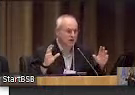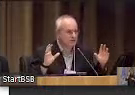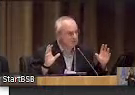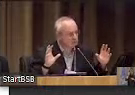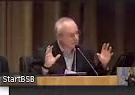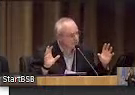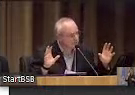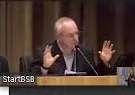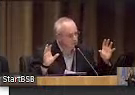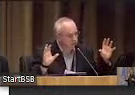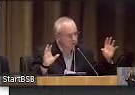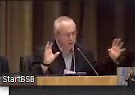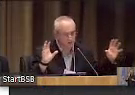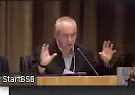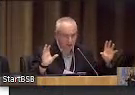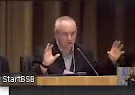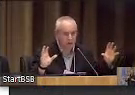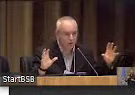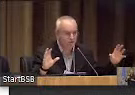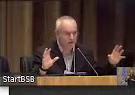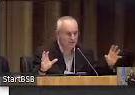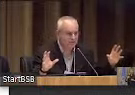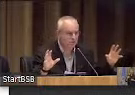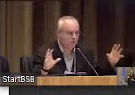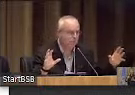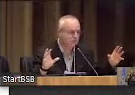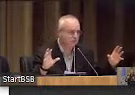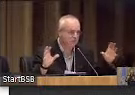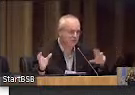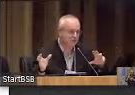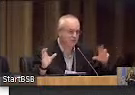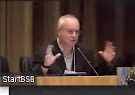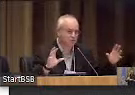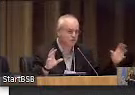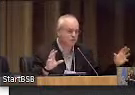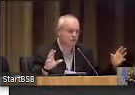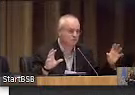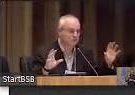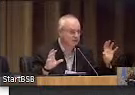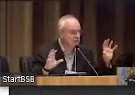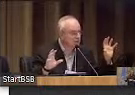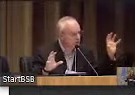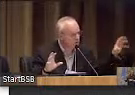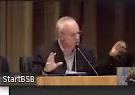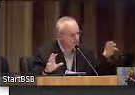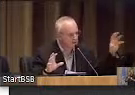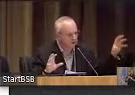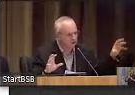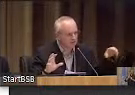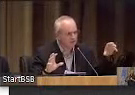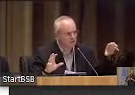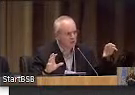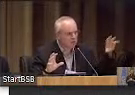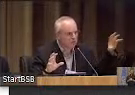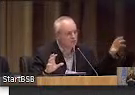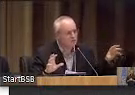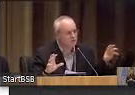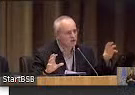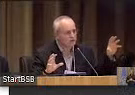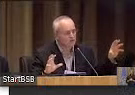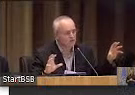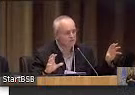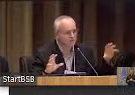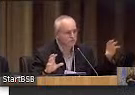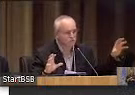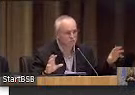AI. We are still focused in what PAHO and WHO did, which